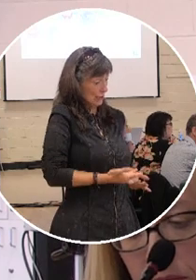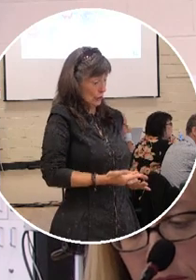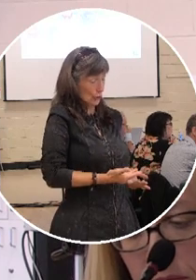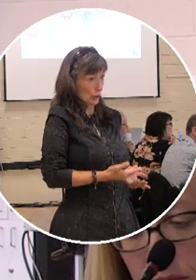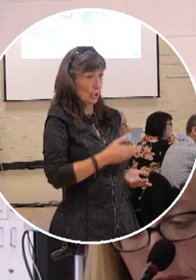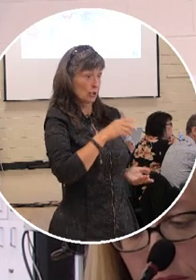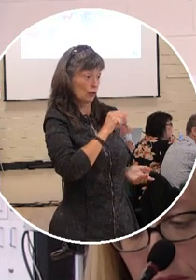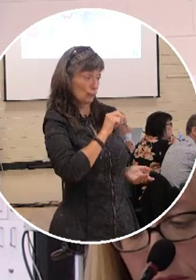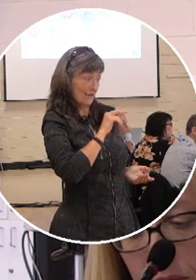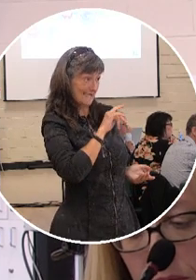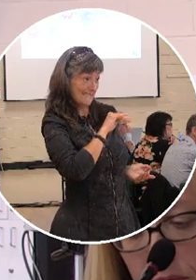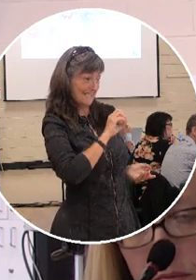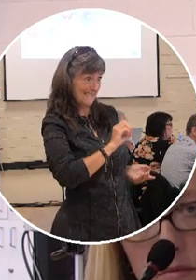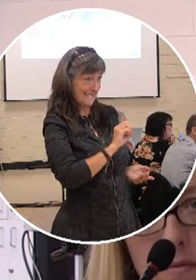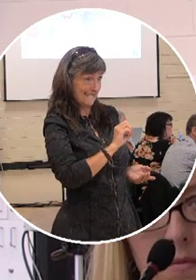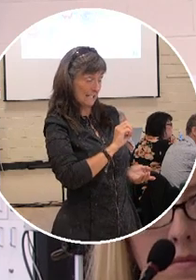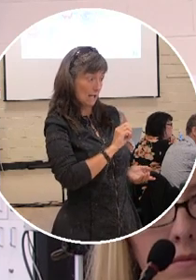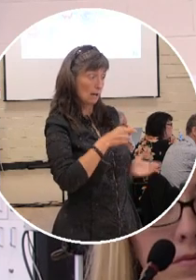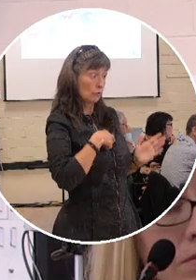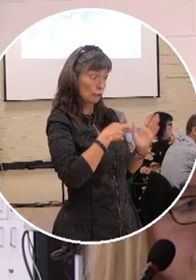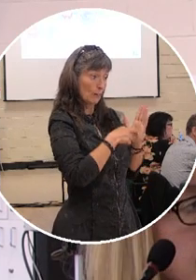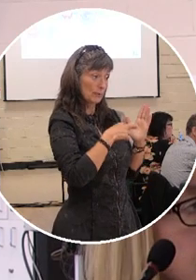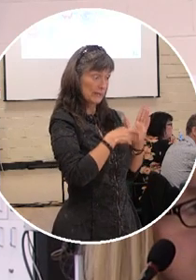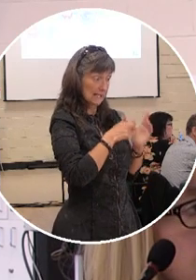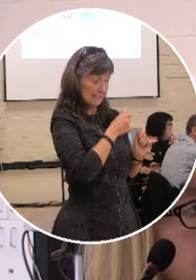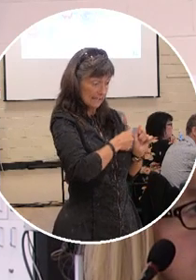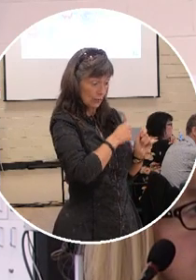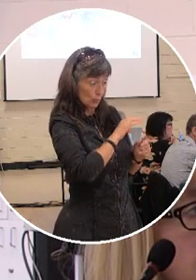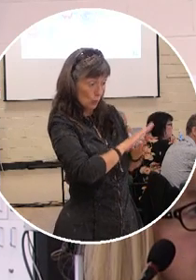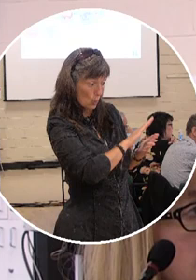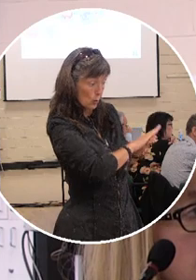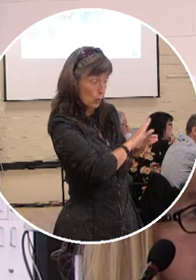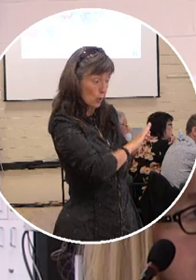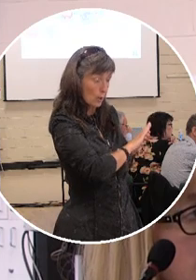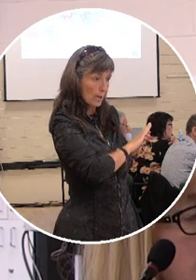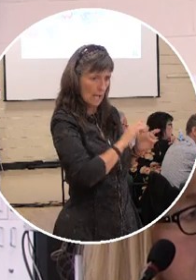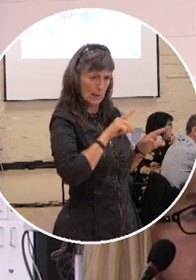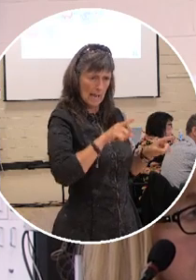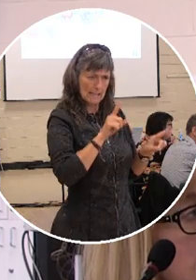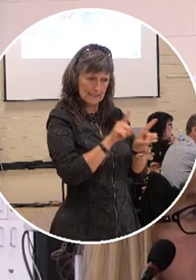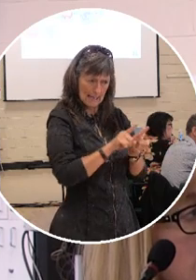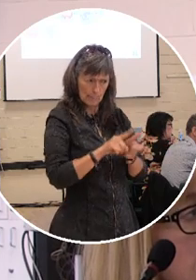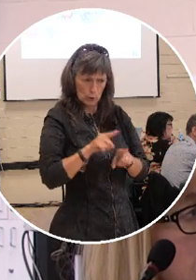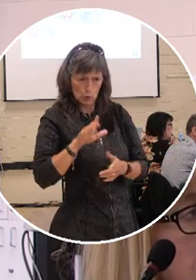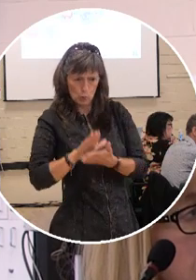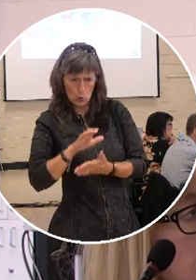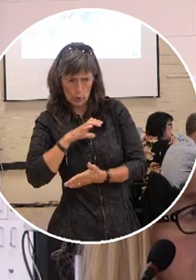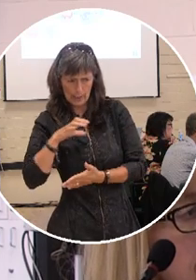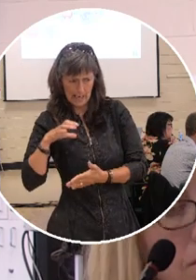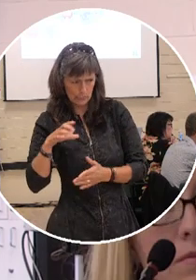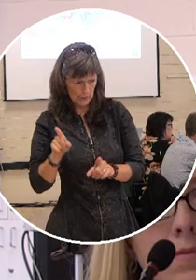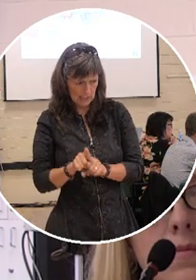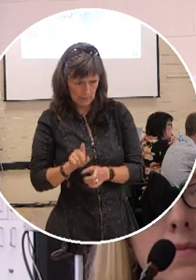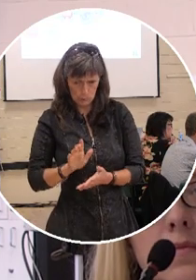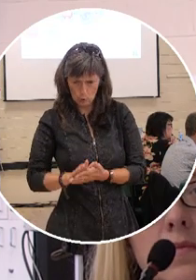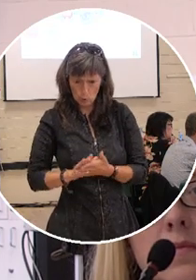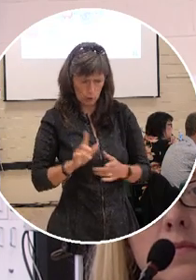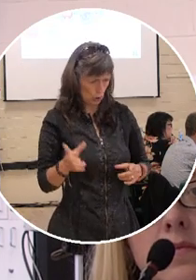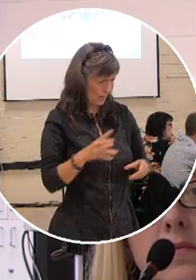a trustee you're representing a particular school, and you're on a school council for the same school, wouldn't that put you in conflict?